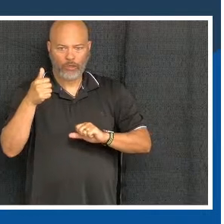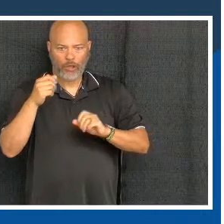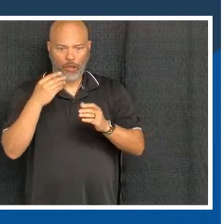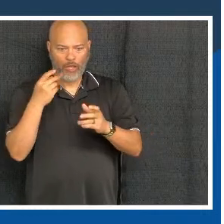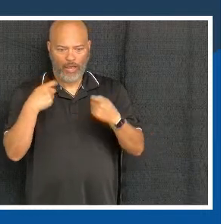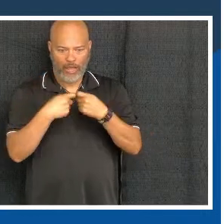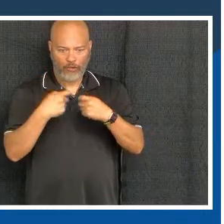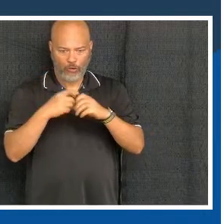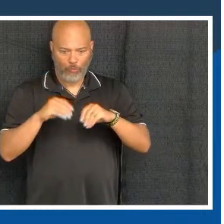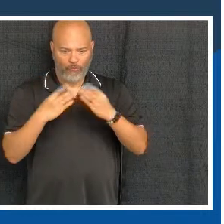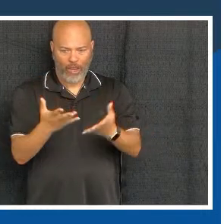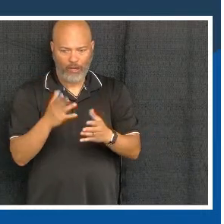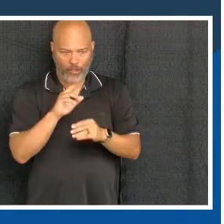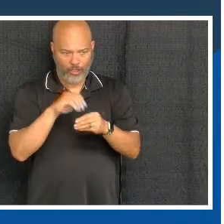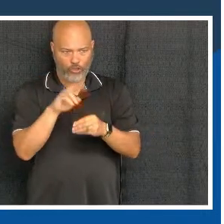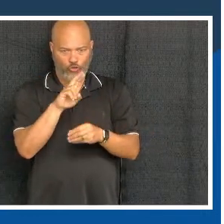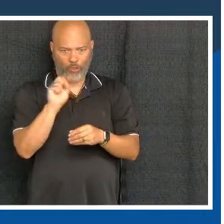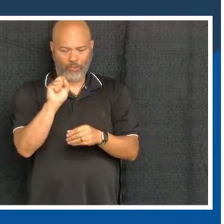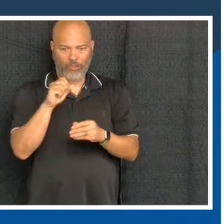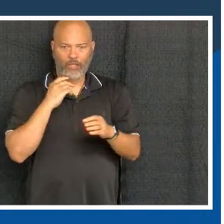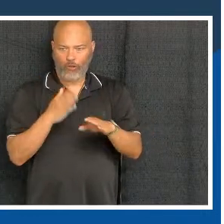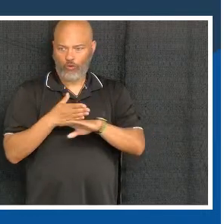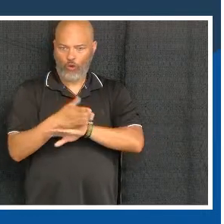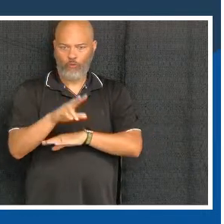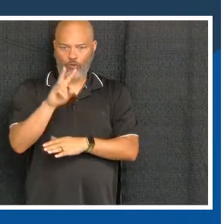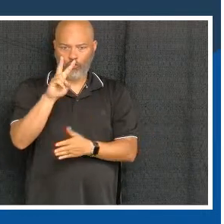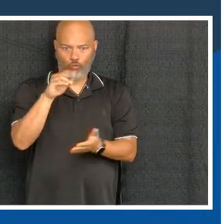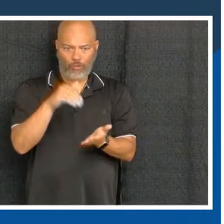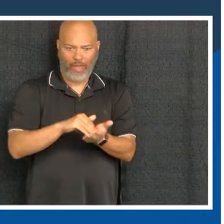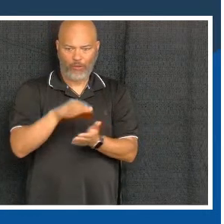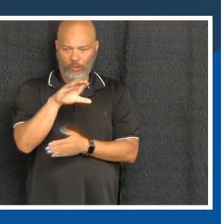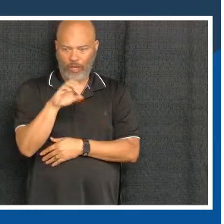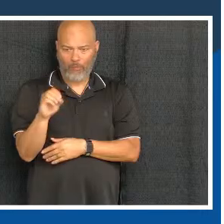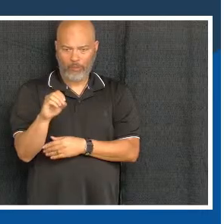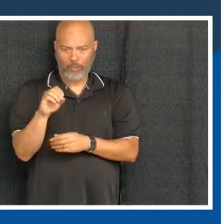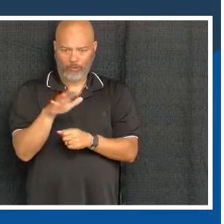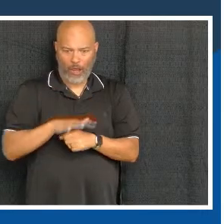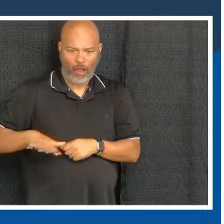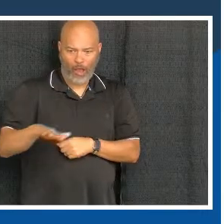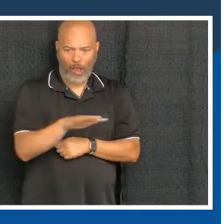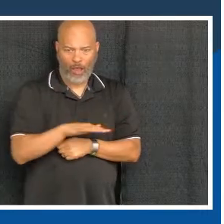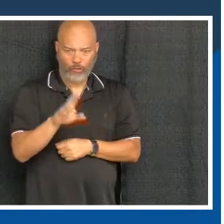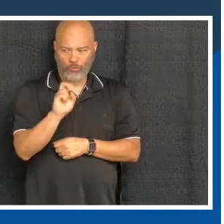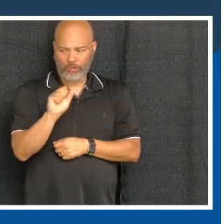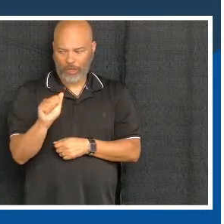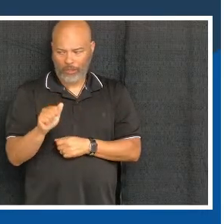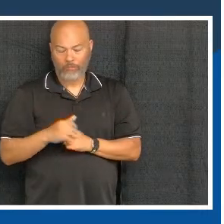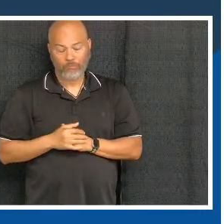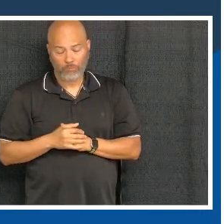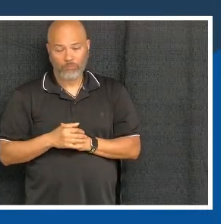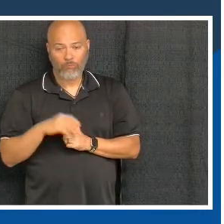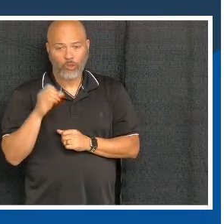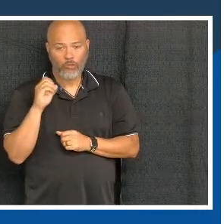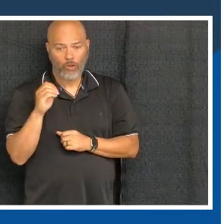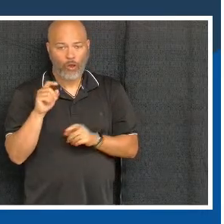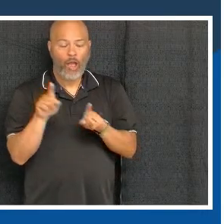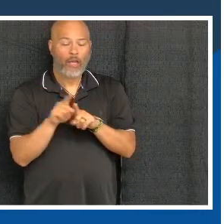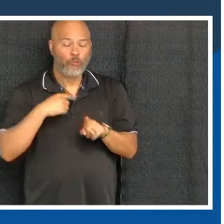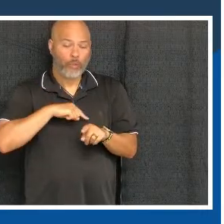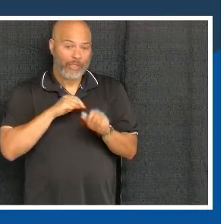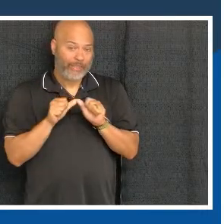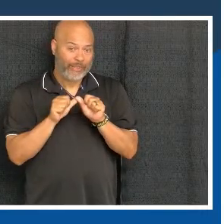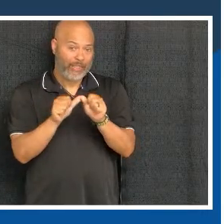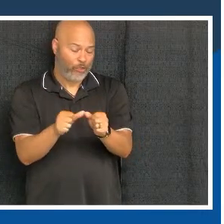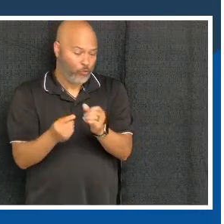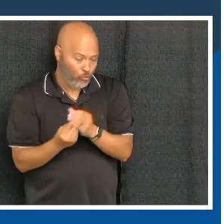the United States. So there's more than 2,000 local power companies across. And so as we continue to